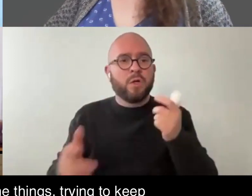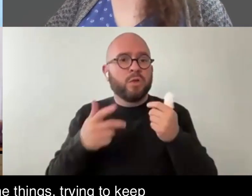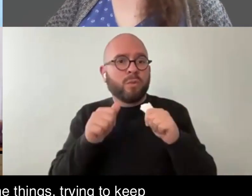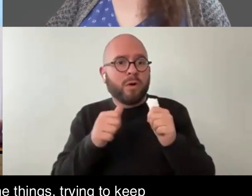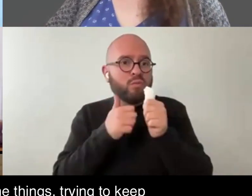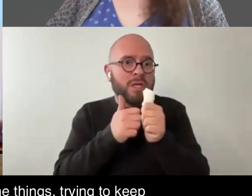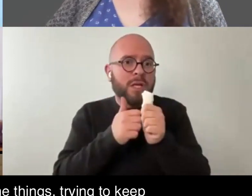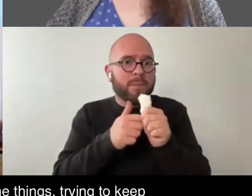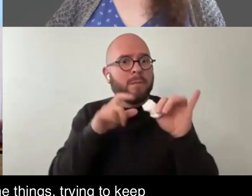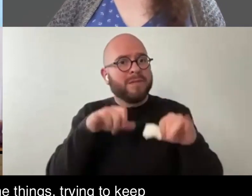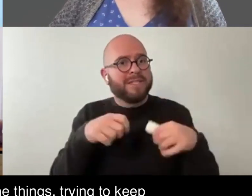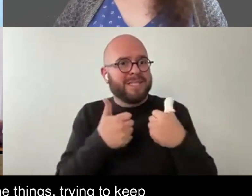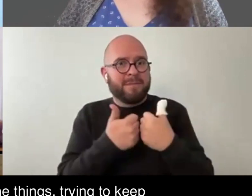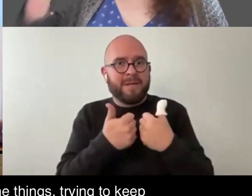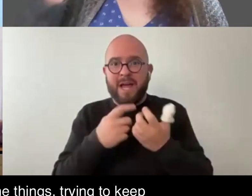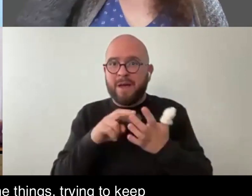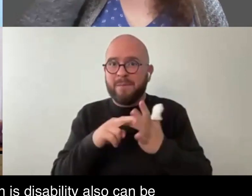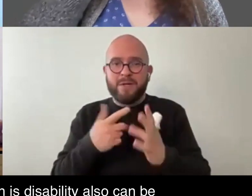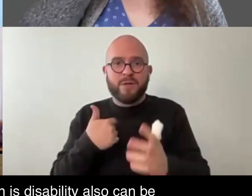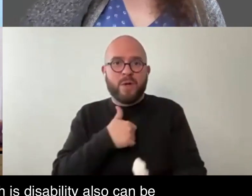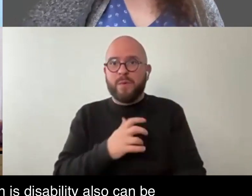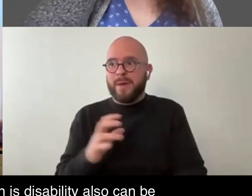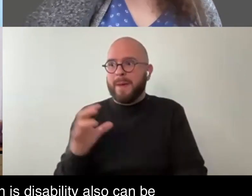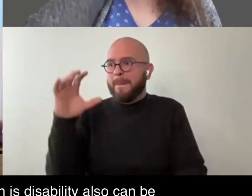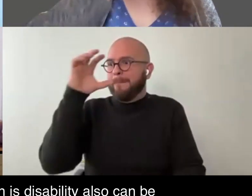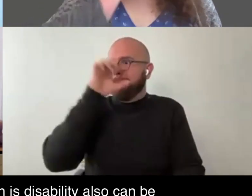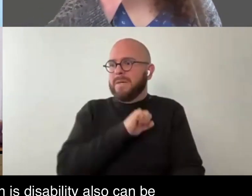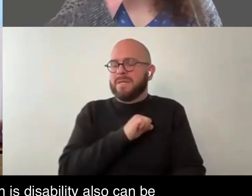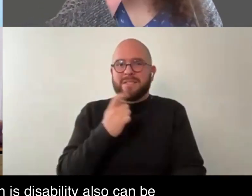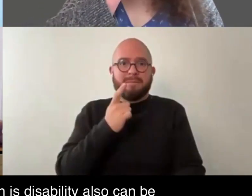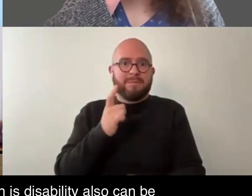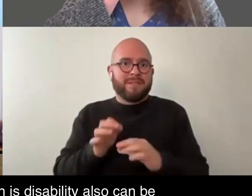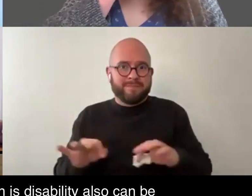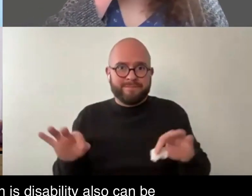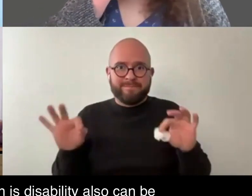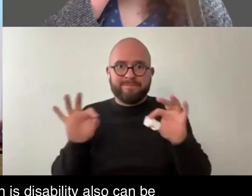have missed one of the most important